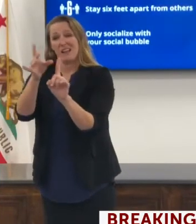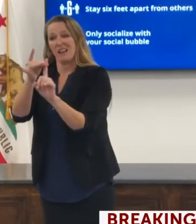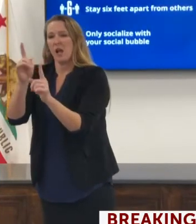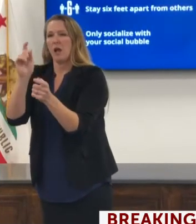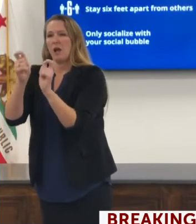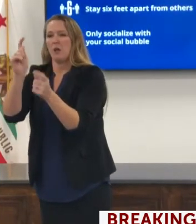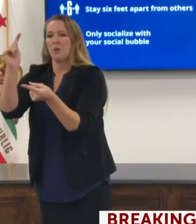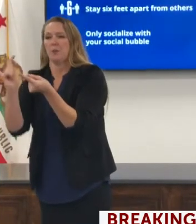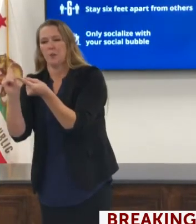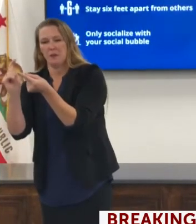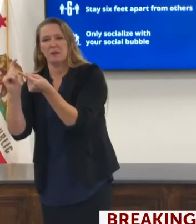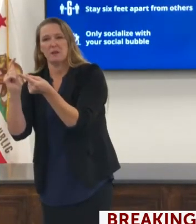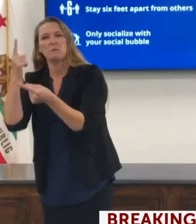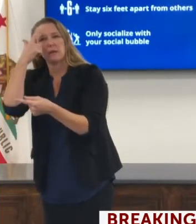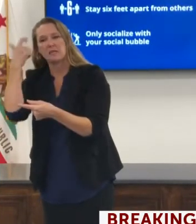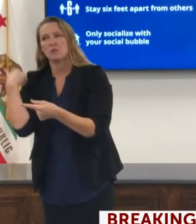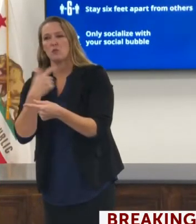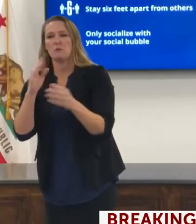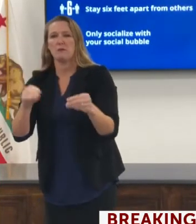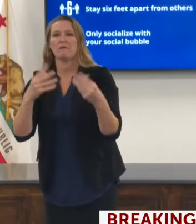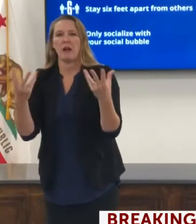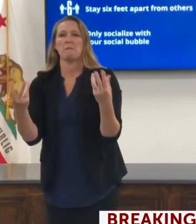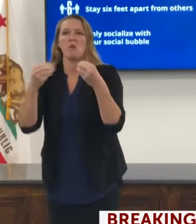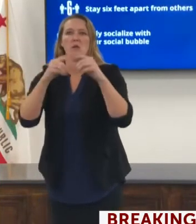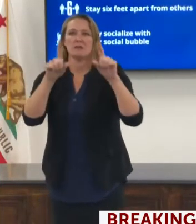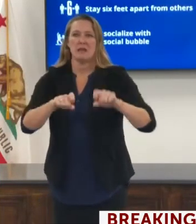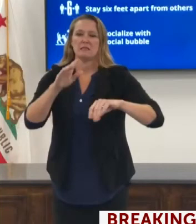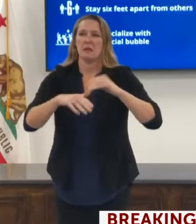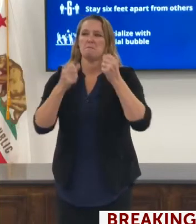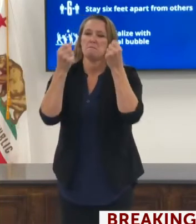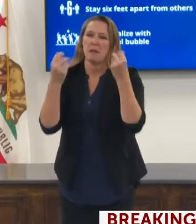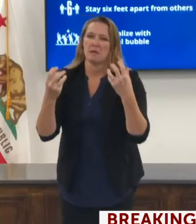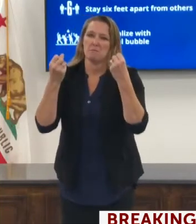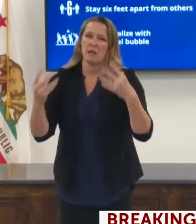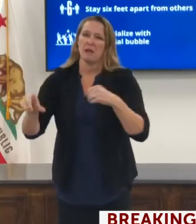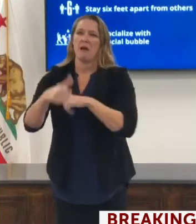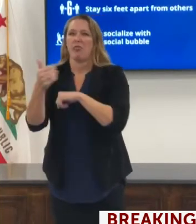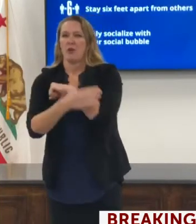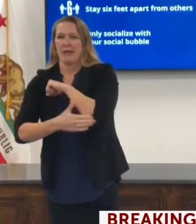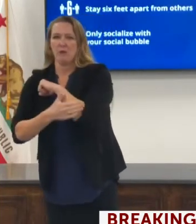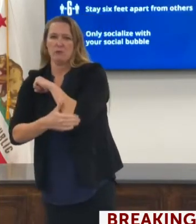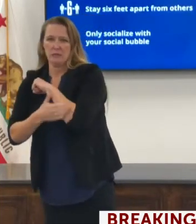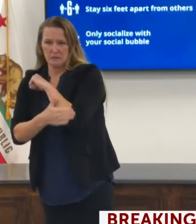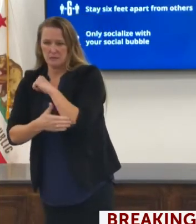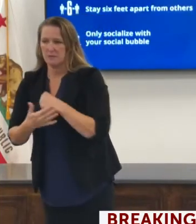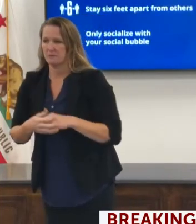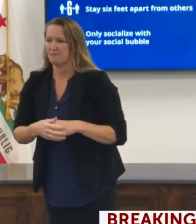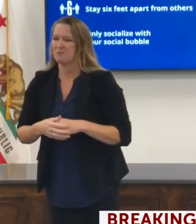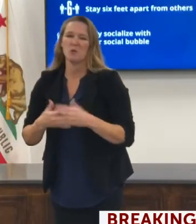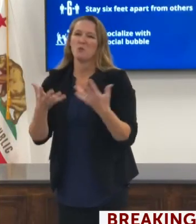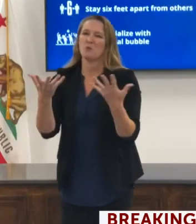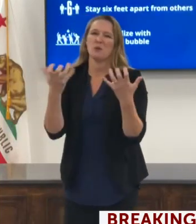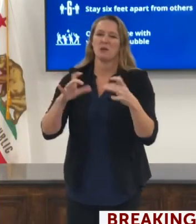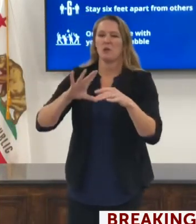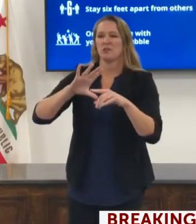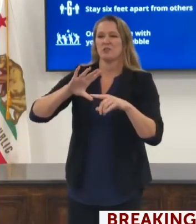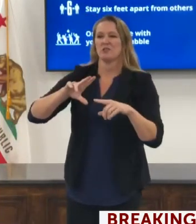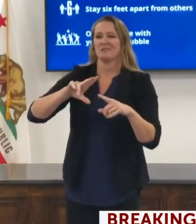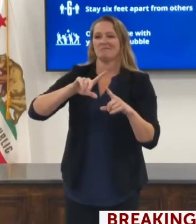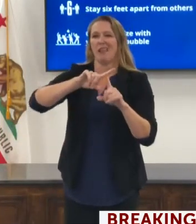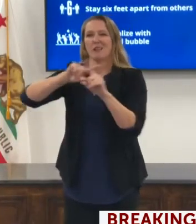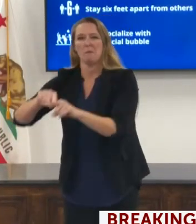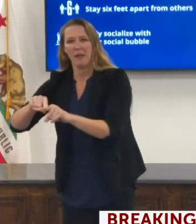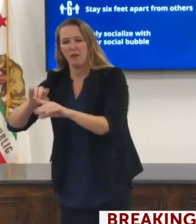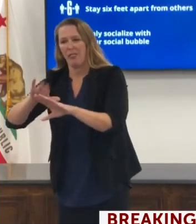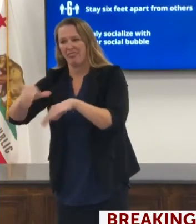in the state of California. We don't want to just rely on lots and lots of testing, but it is